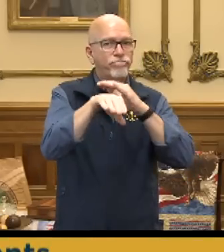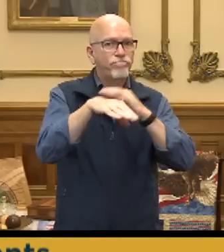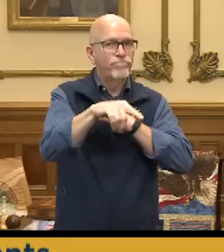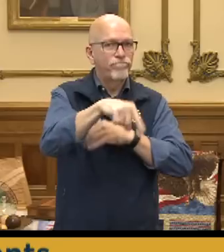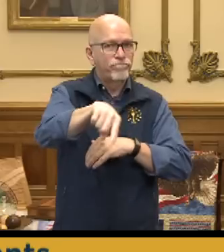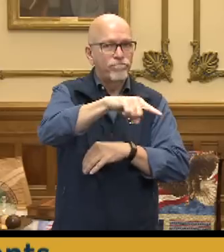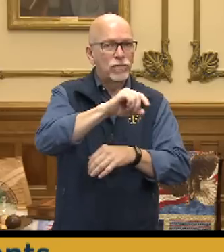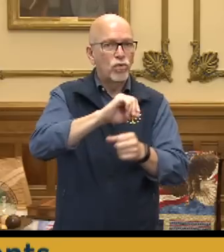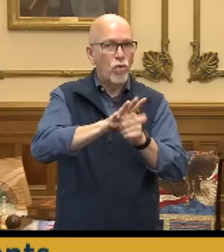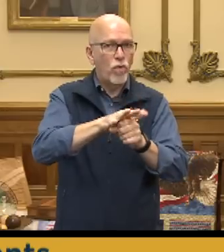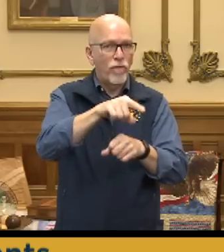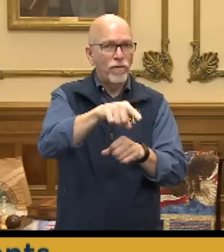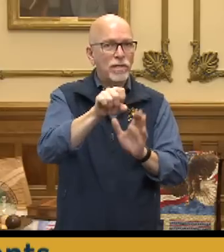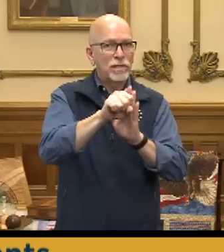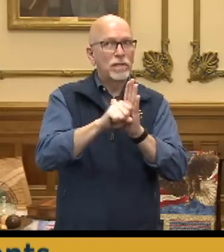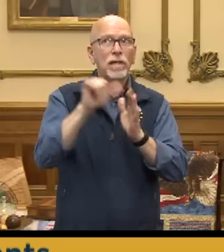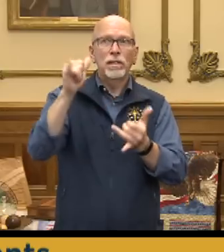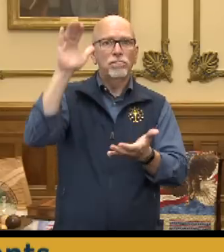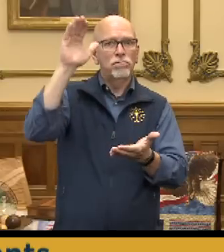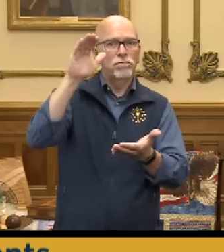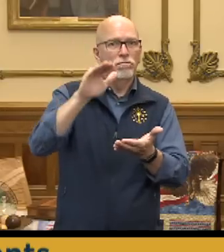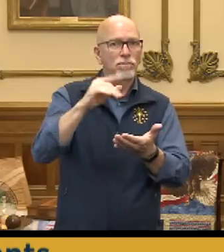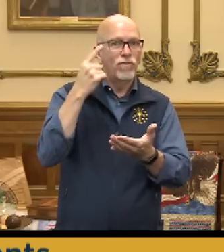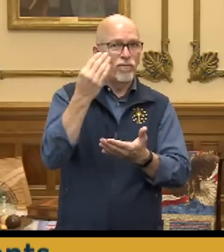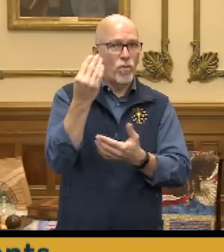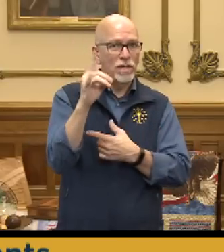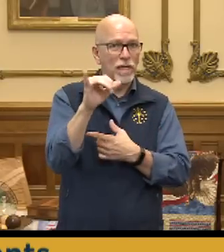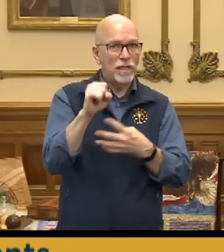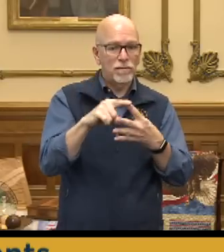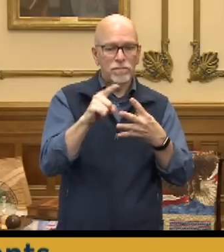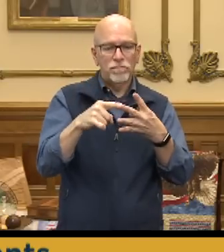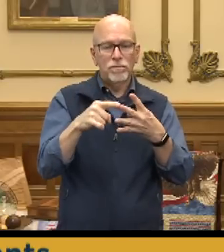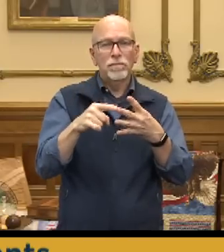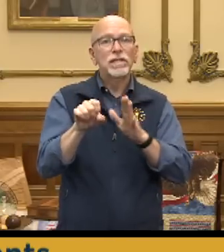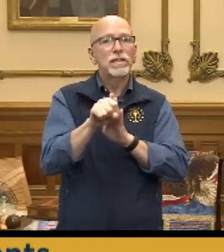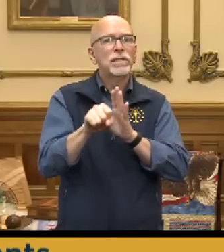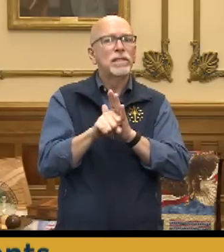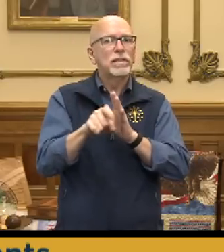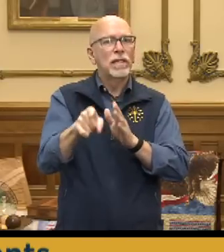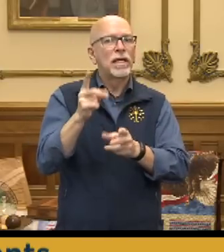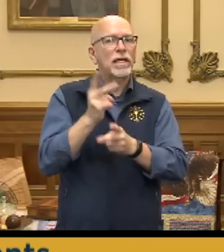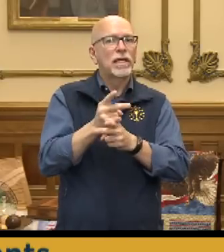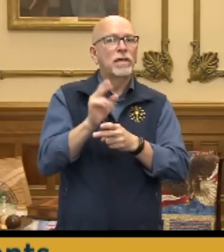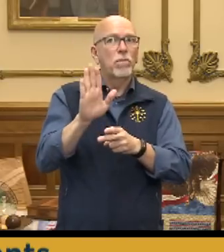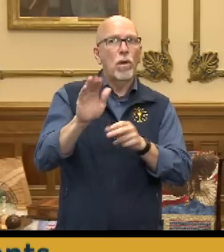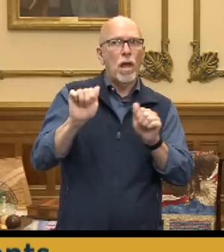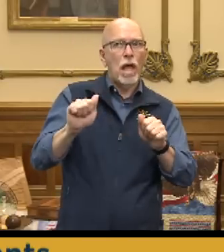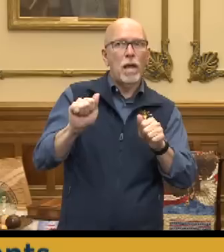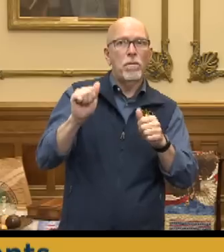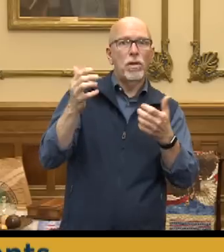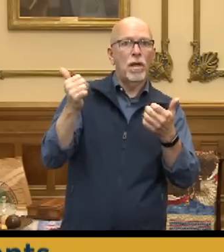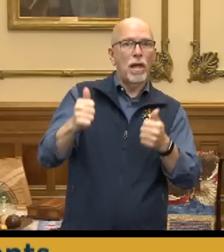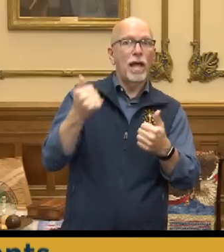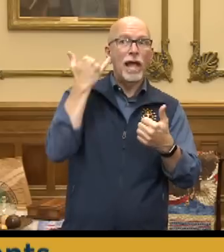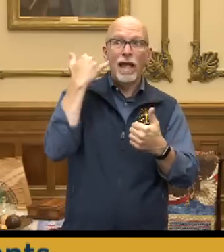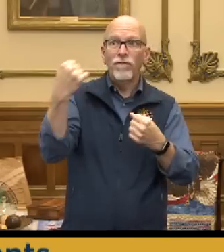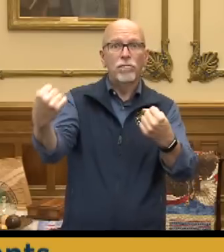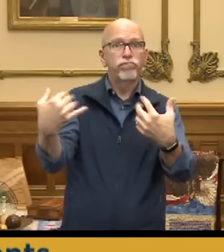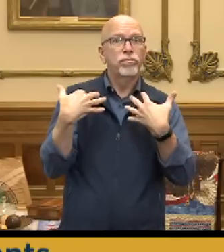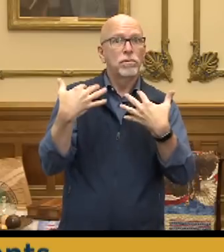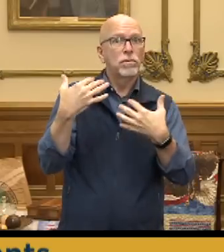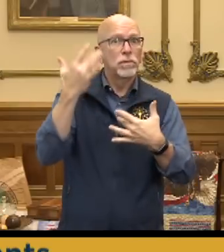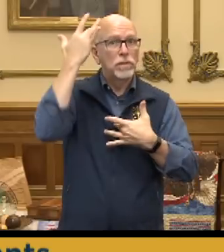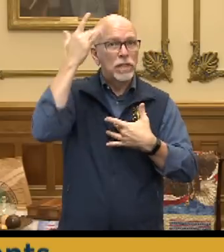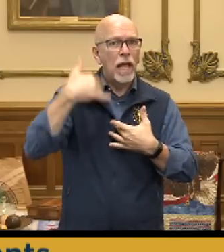patients statewide has decreased for 14 days. The state retains its surge capacity for critical care beds and